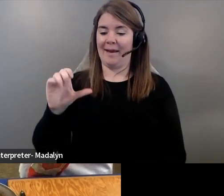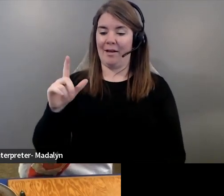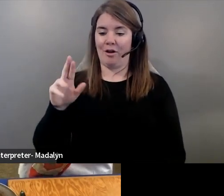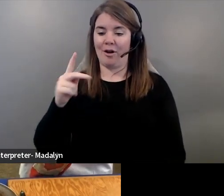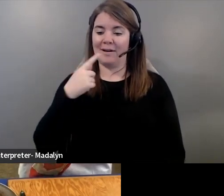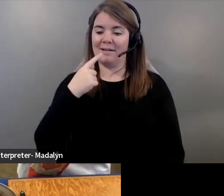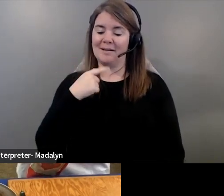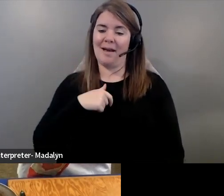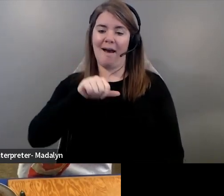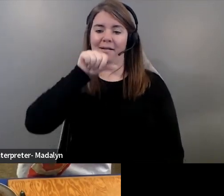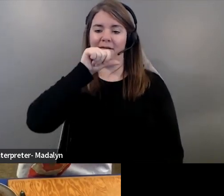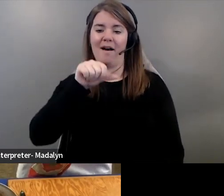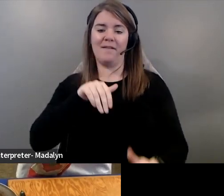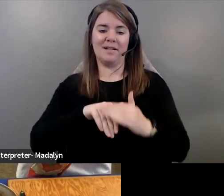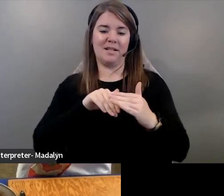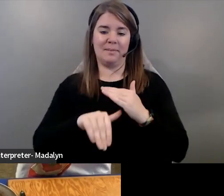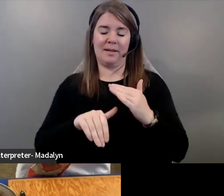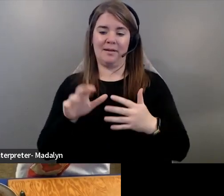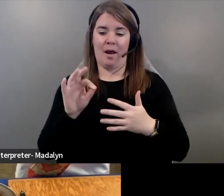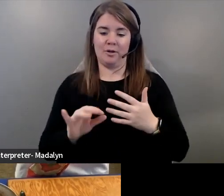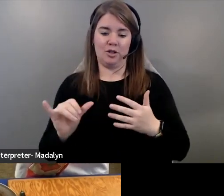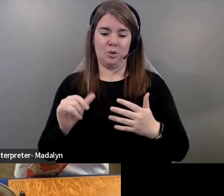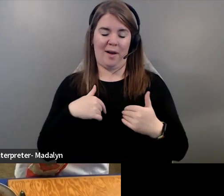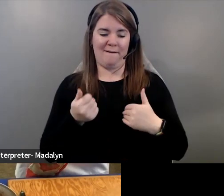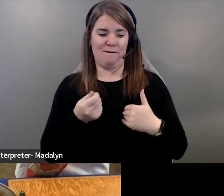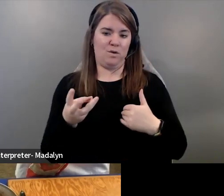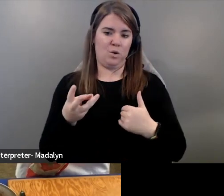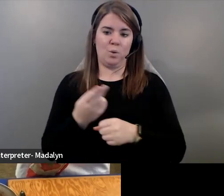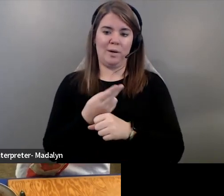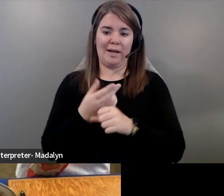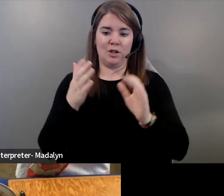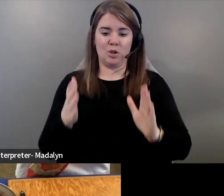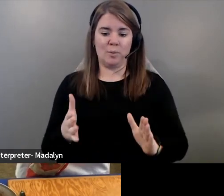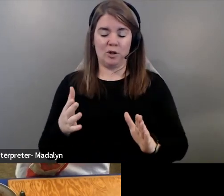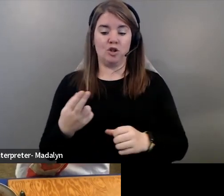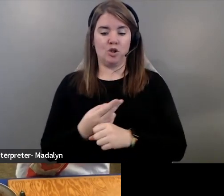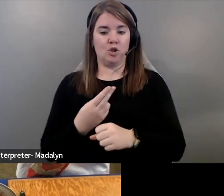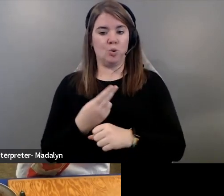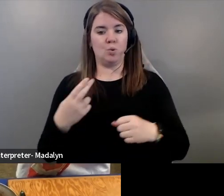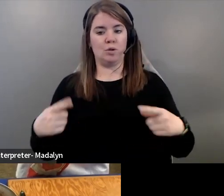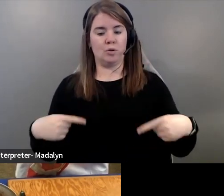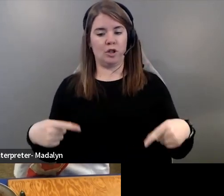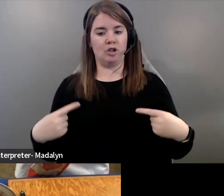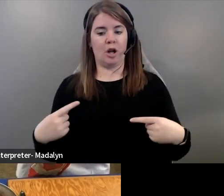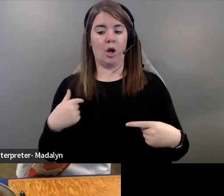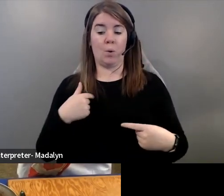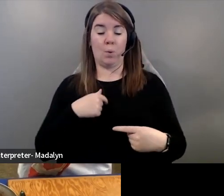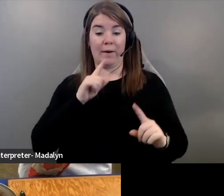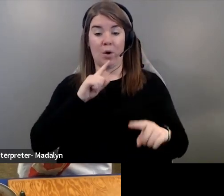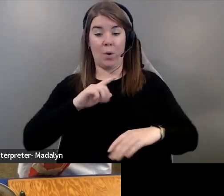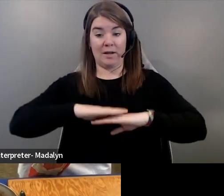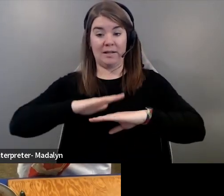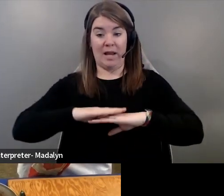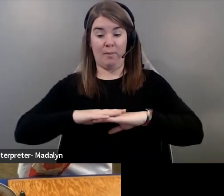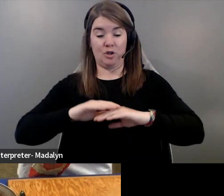accessibility suggestions. Also, I have a few consumers that are chair users. we ordered tables that are